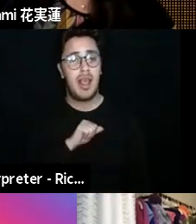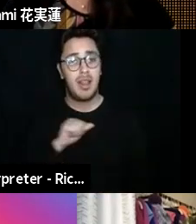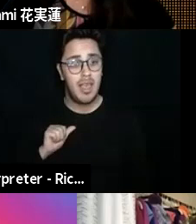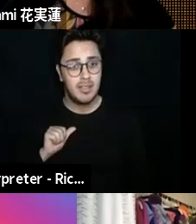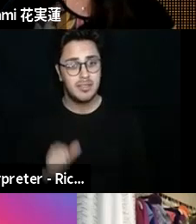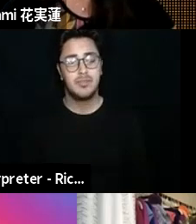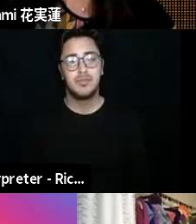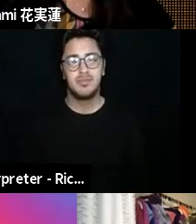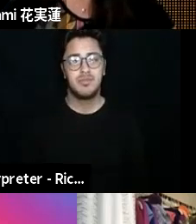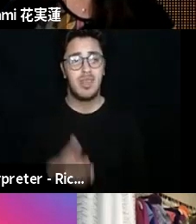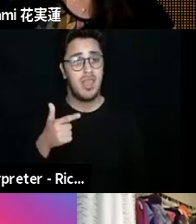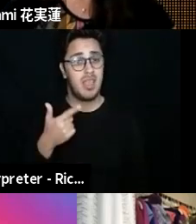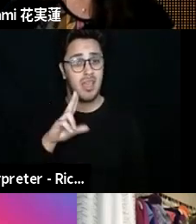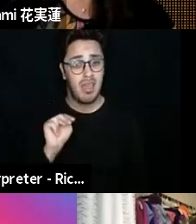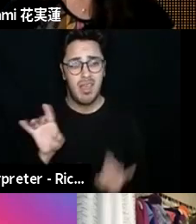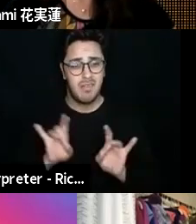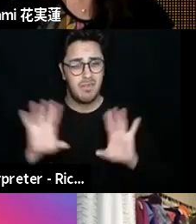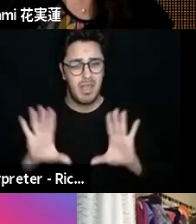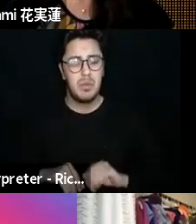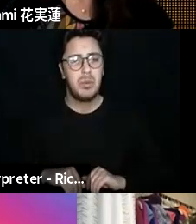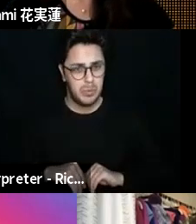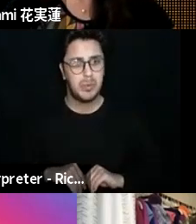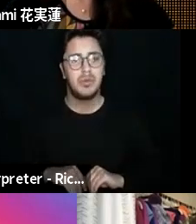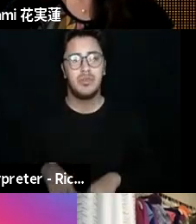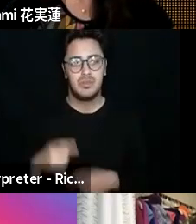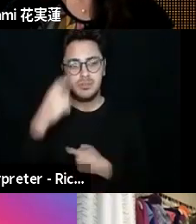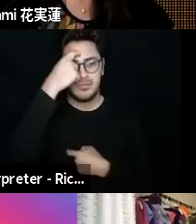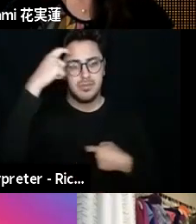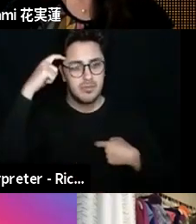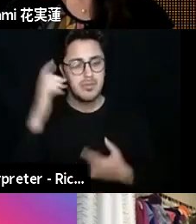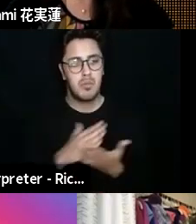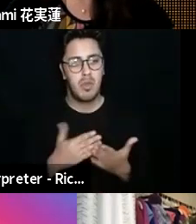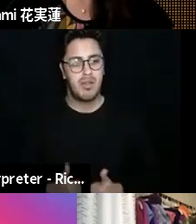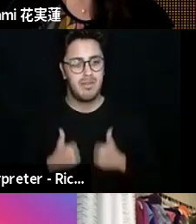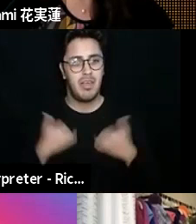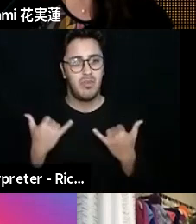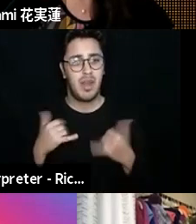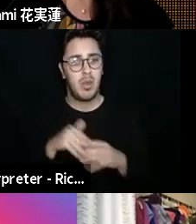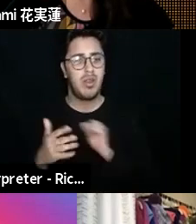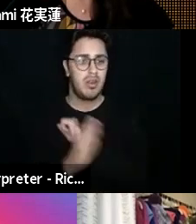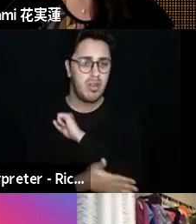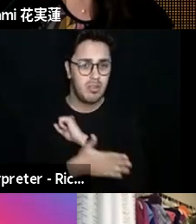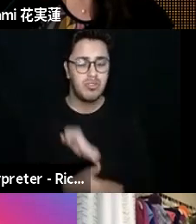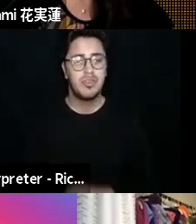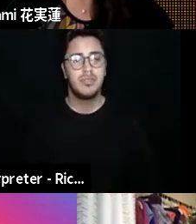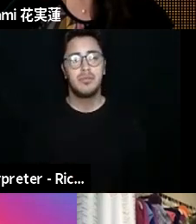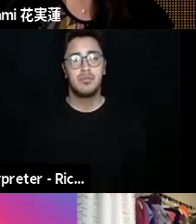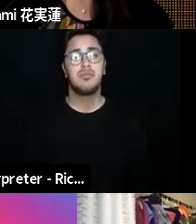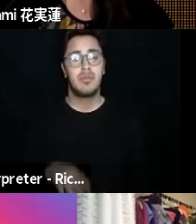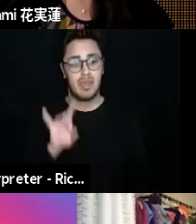an incredibly tragic reality of life in our country, but this particular gruesome act that took the lives of 8